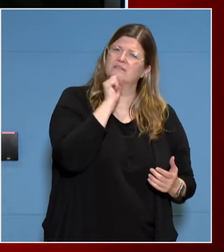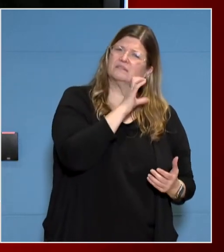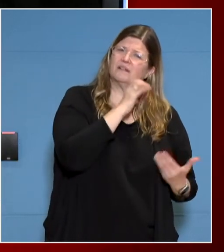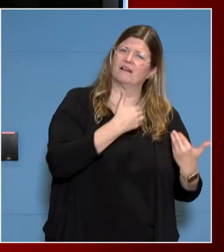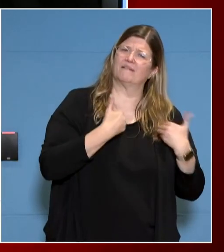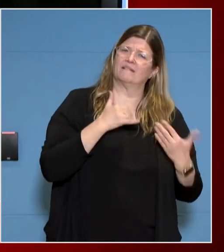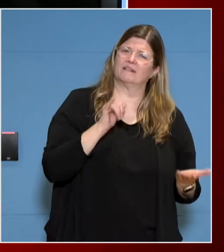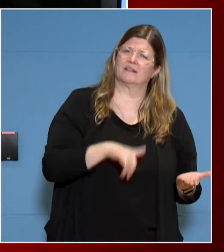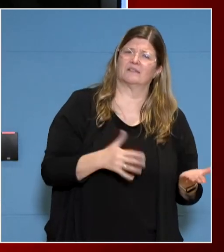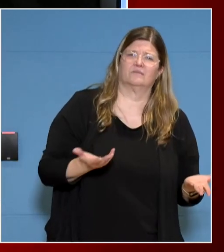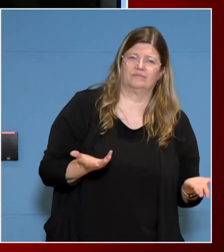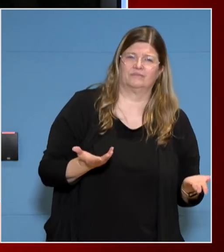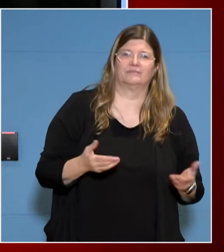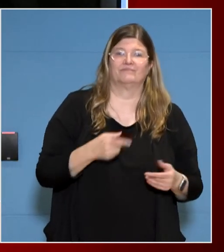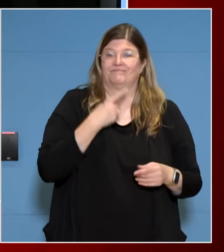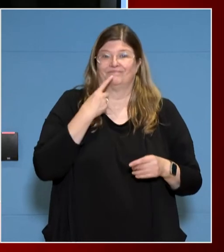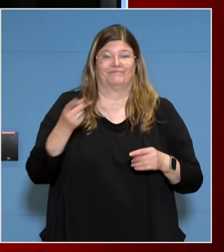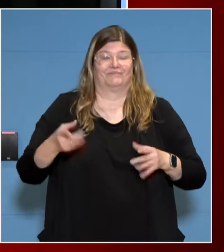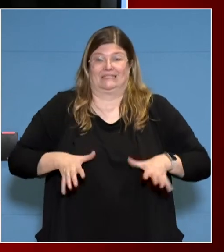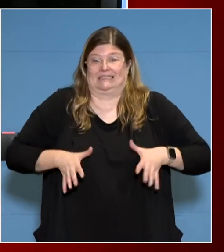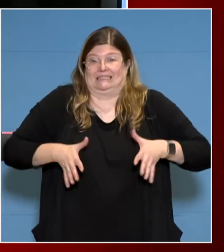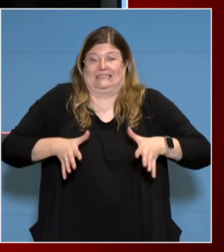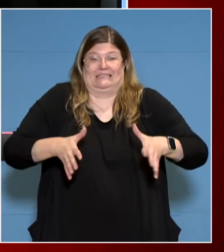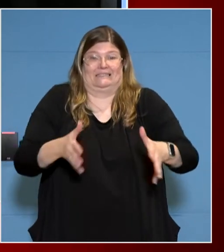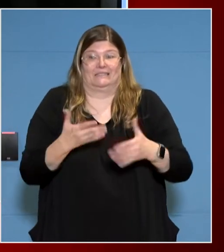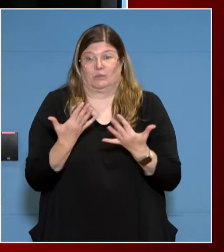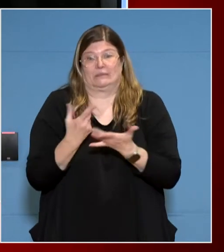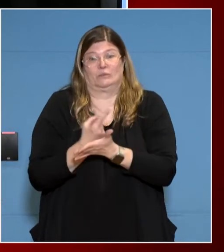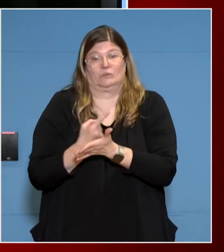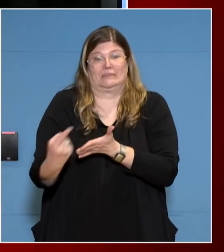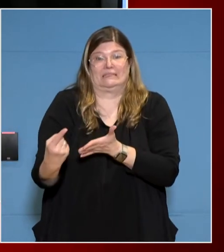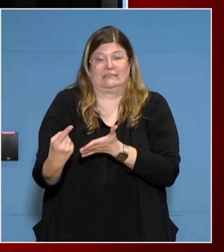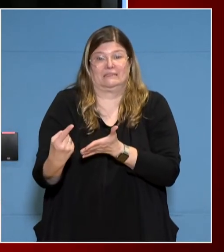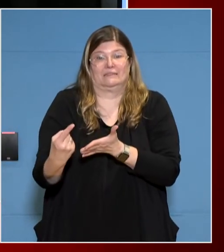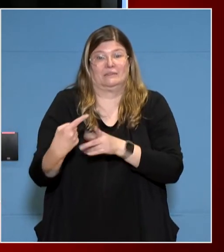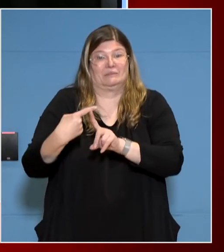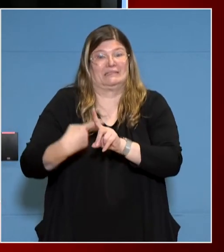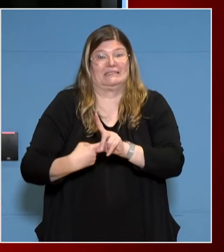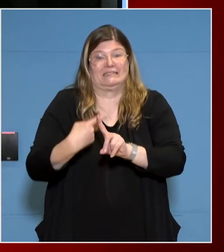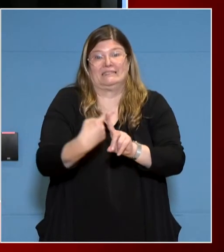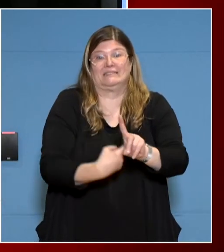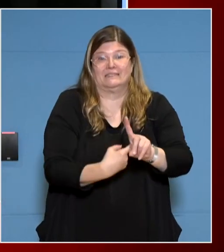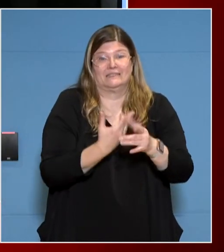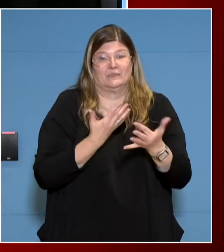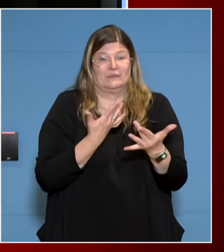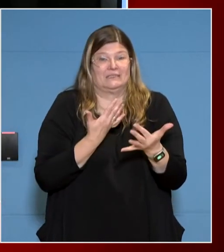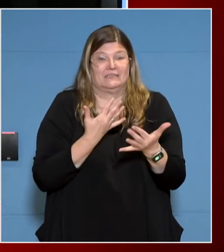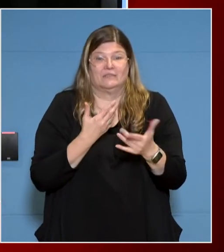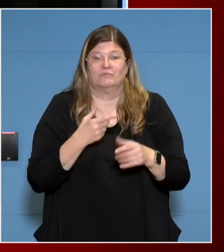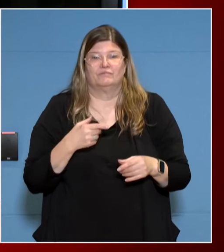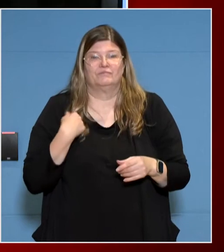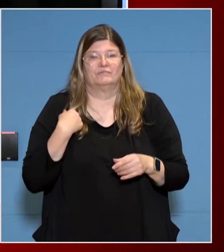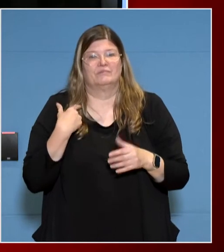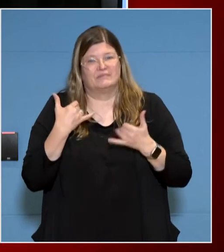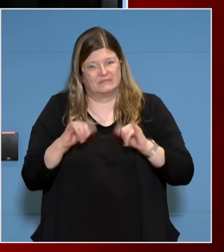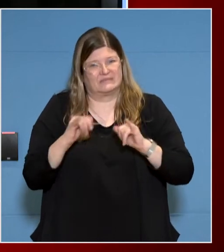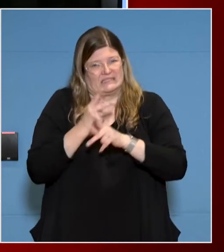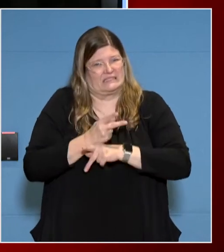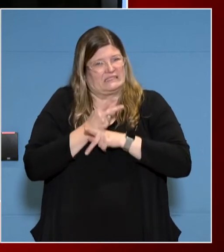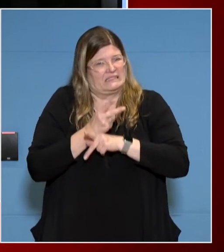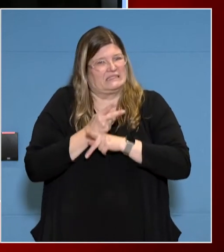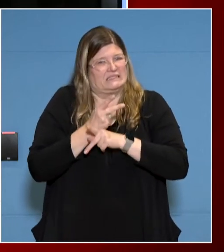anxiety waiting for months with a wait list or a date. So we are carefully considering all of our options.